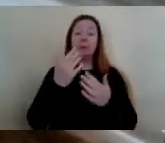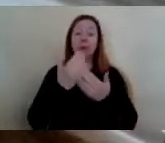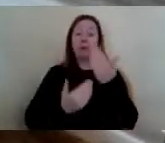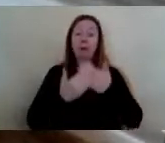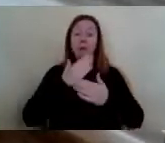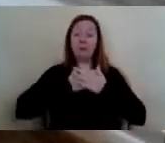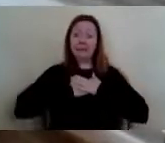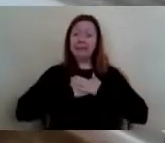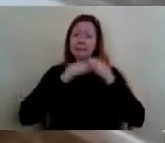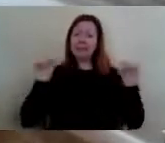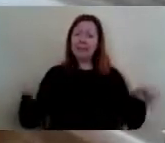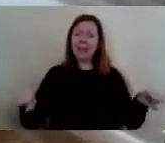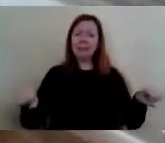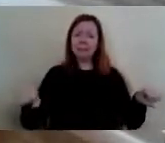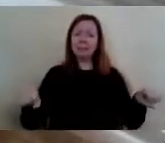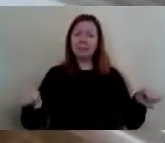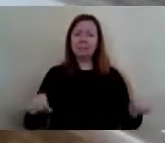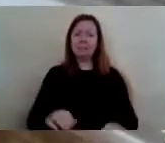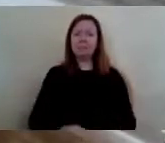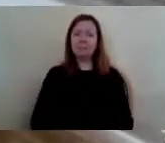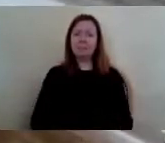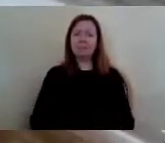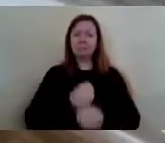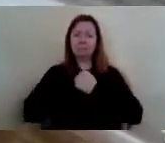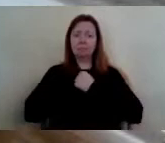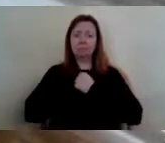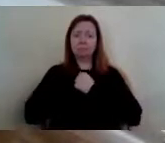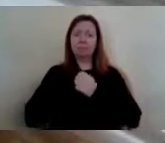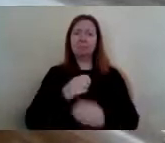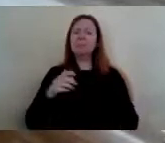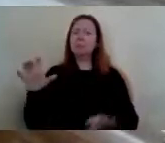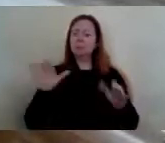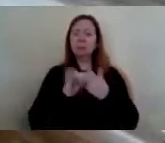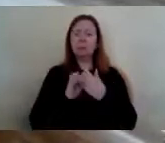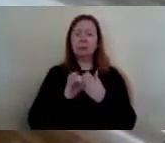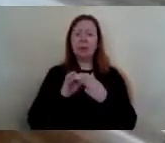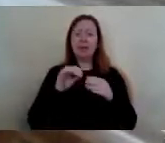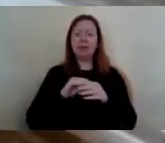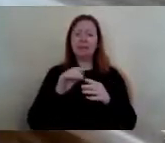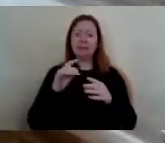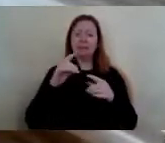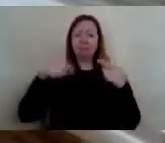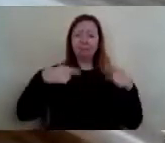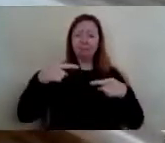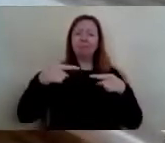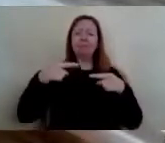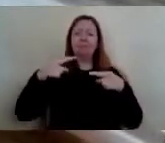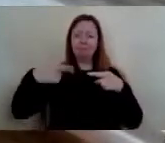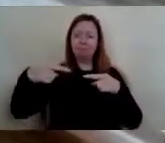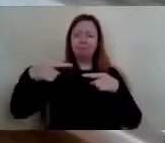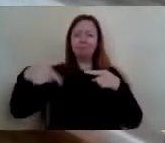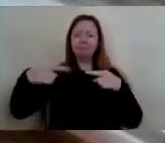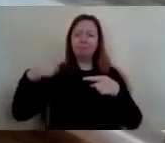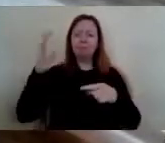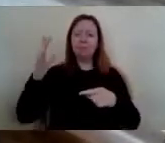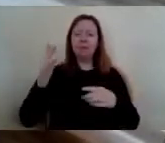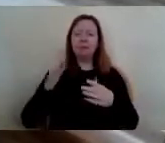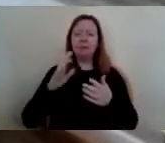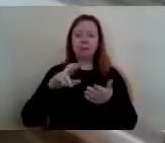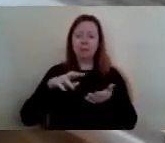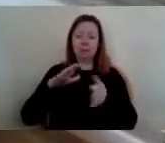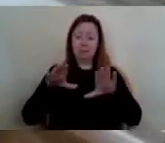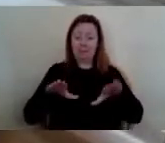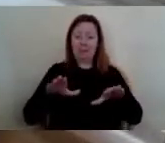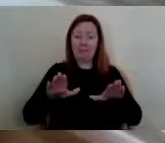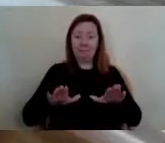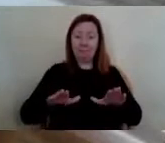chest is also a great place to start. We're going to actually do this in a little bit of a circuit. So I want you to get comfortable with this move. Press through your heels, drive those